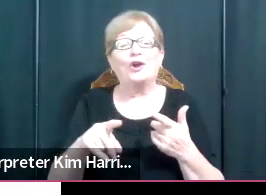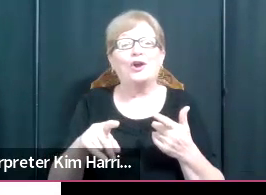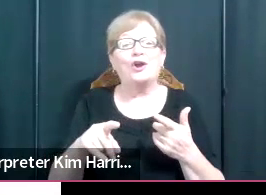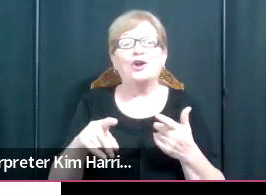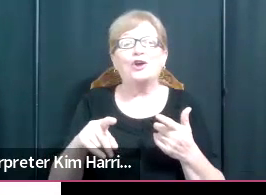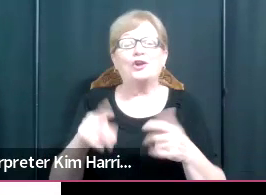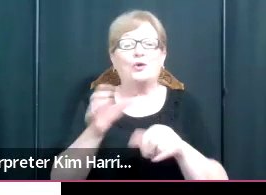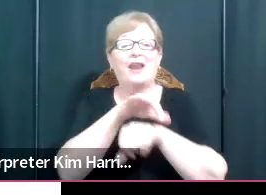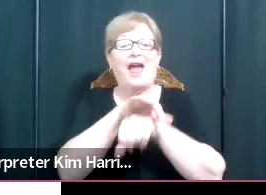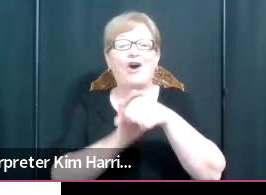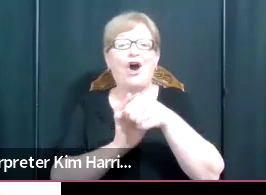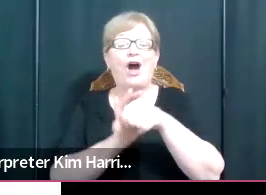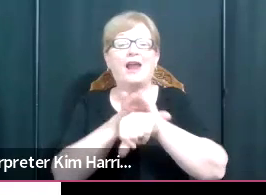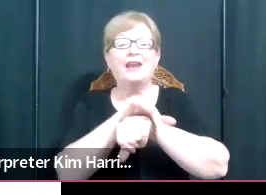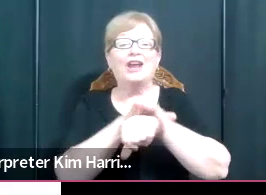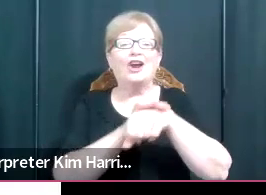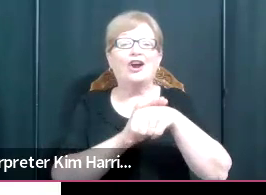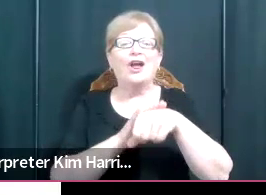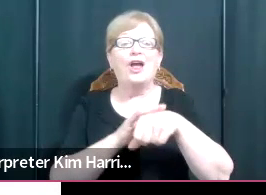wrist, you're more than welcome to do that.